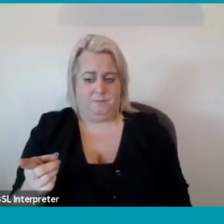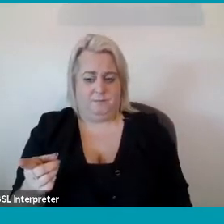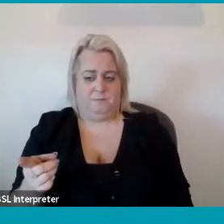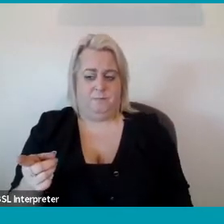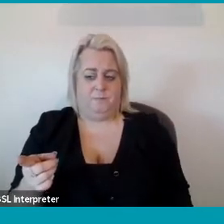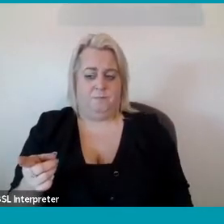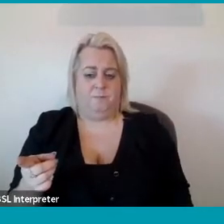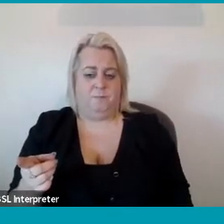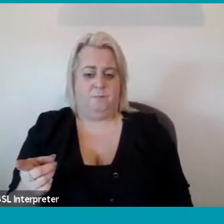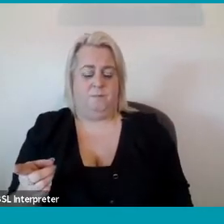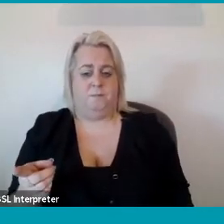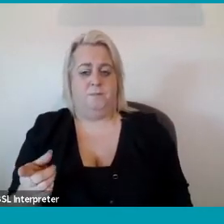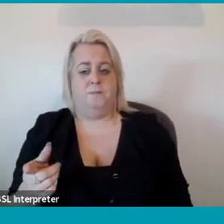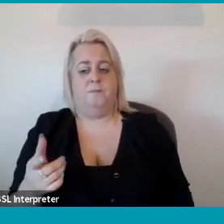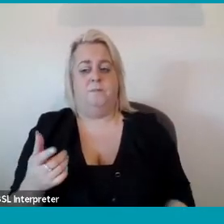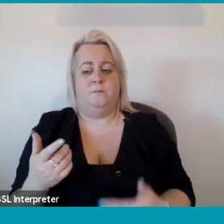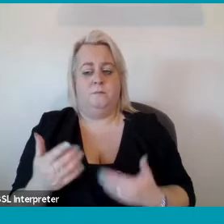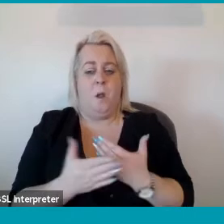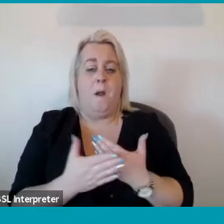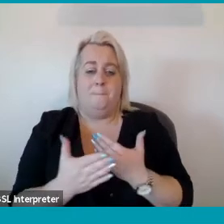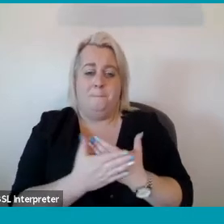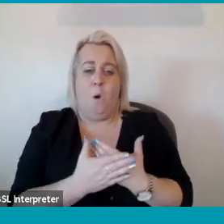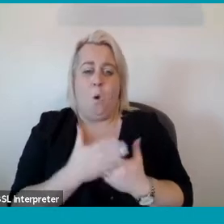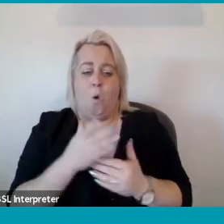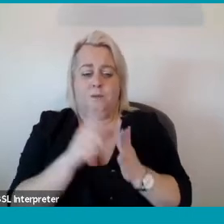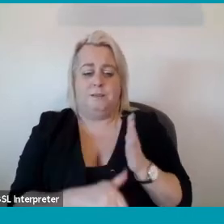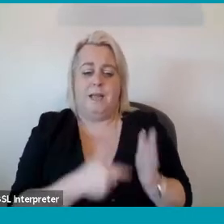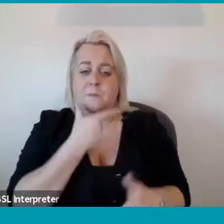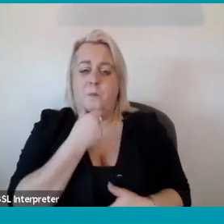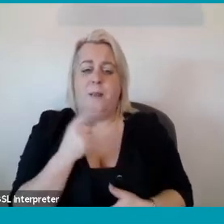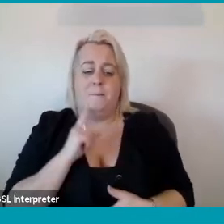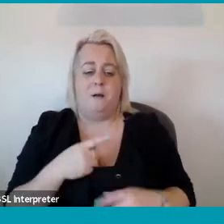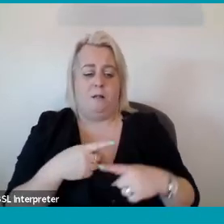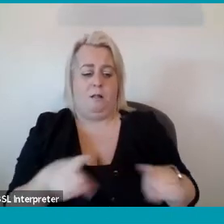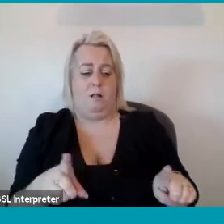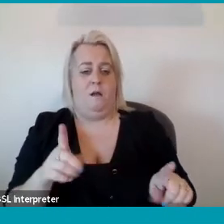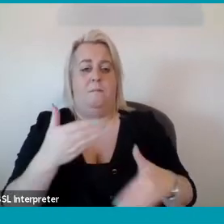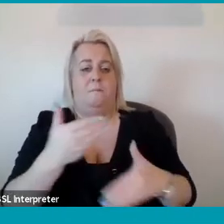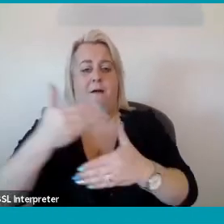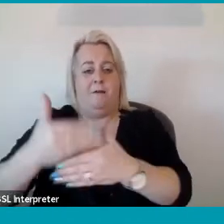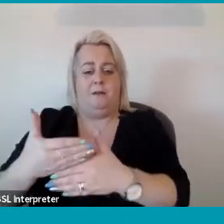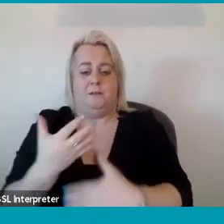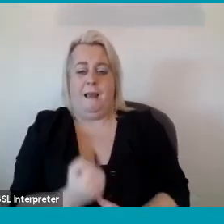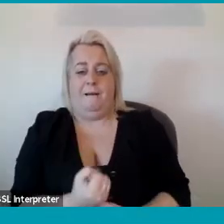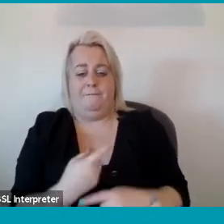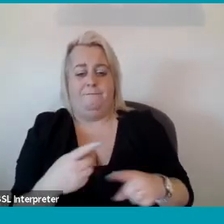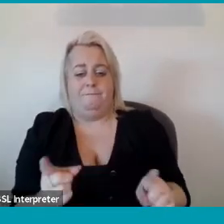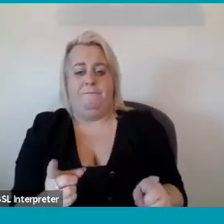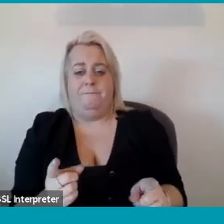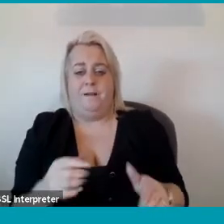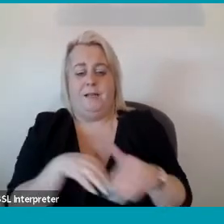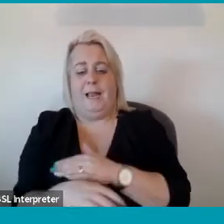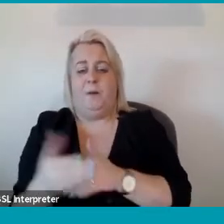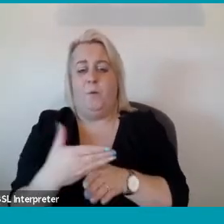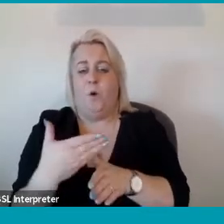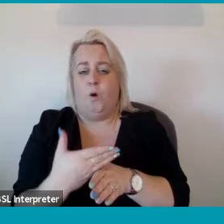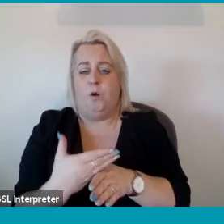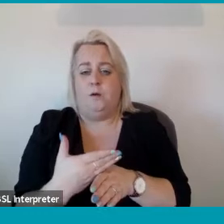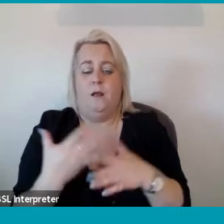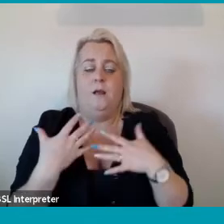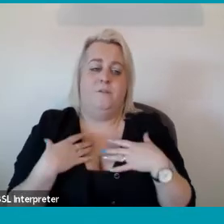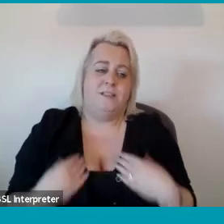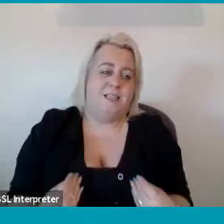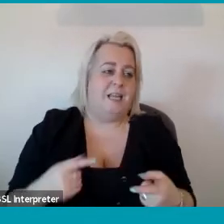before, most disabled people are already facing barriers when we're in the workplace, whether that's fatigue, whether